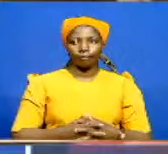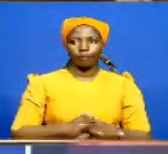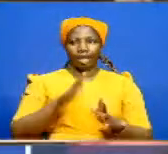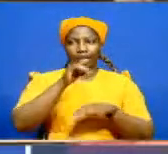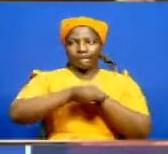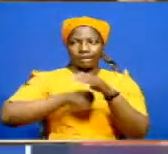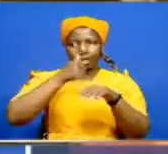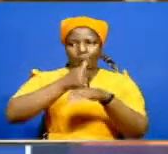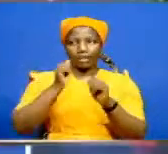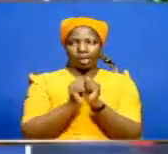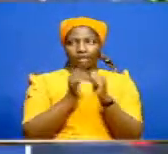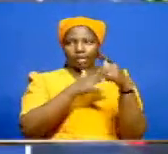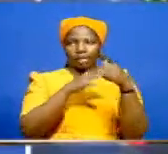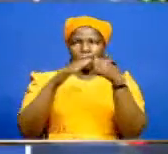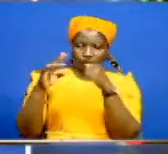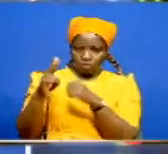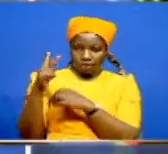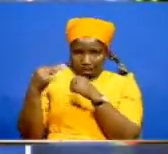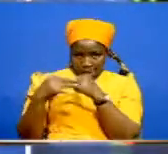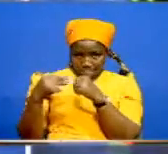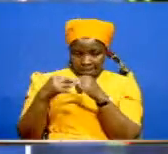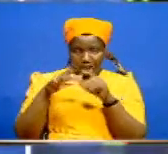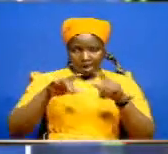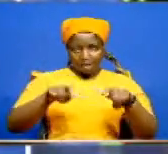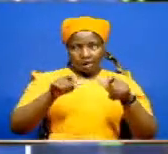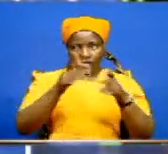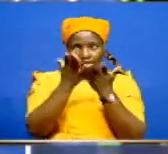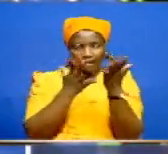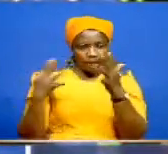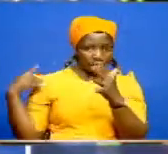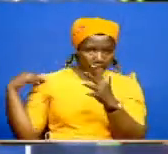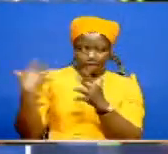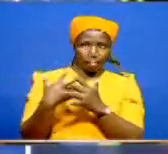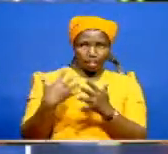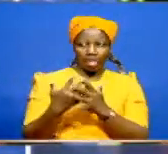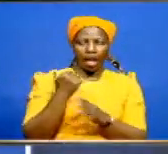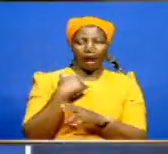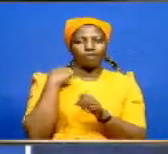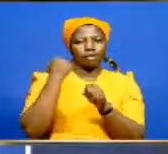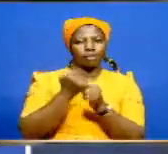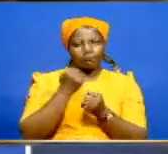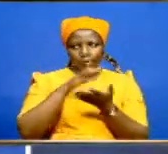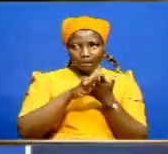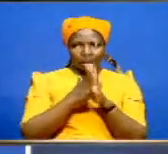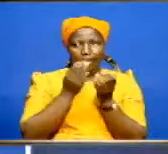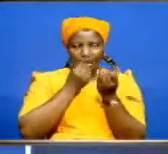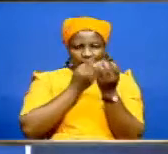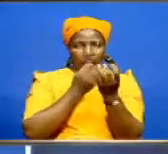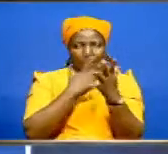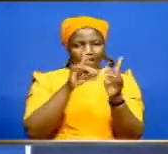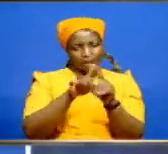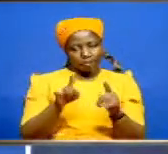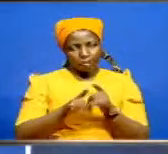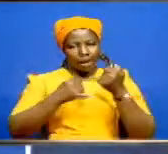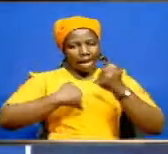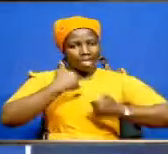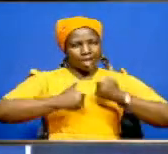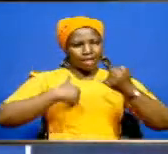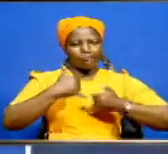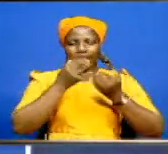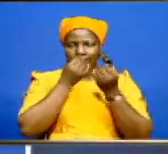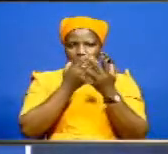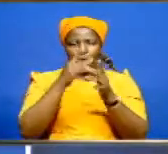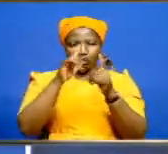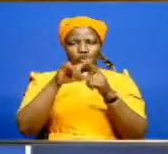Established in 1928, the radio service has over the years churned out informative and entertaining content to millions of Kenyans over